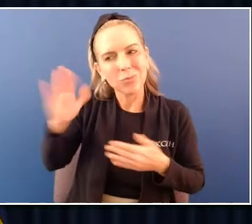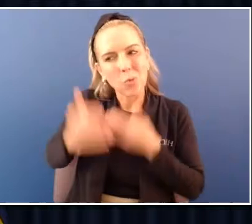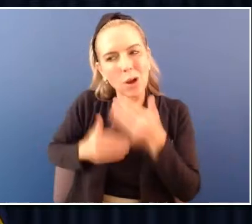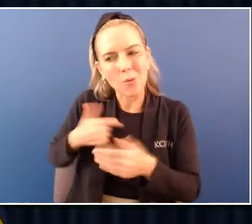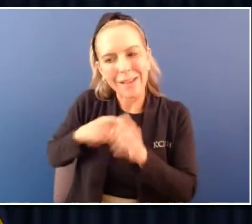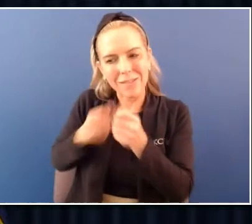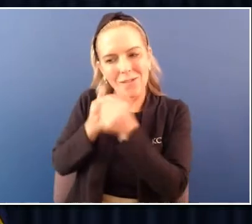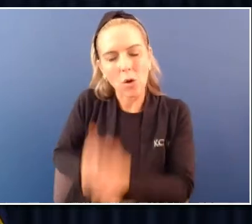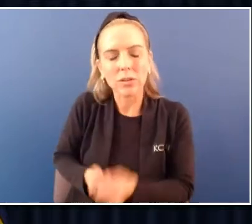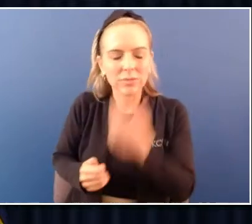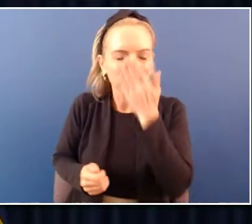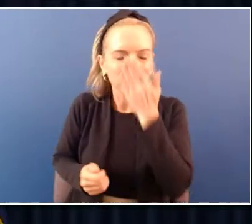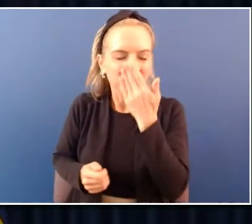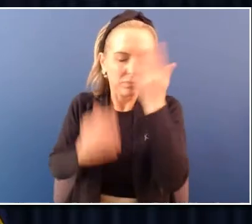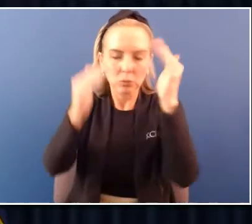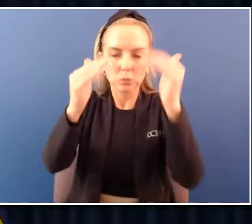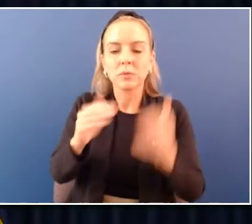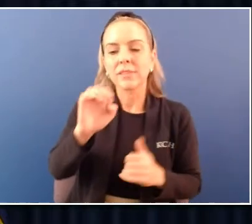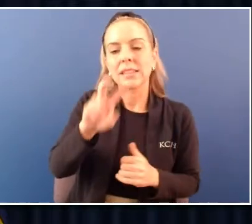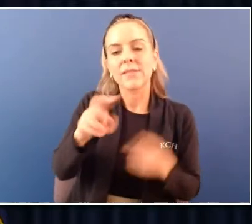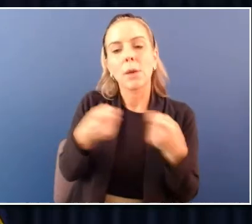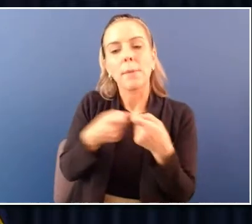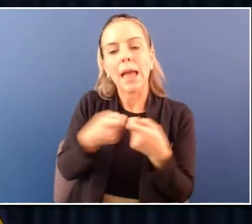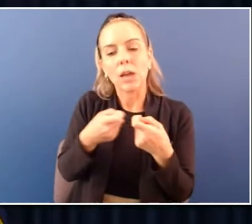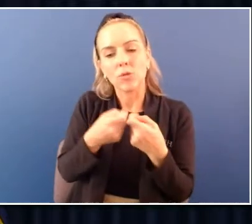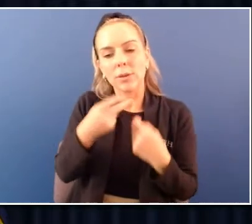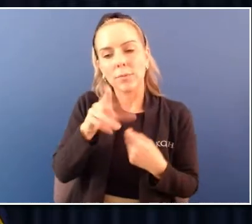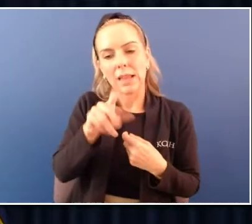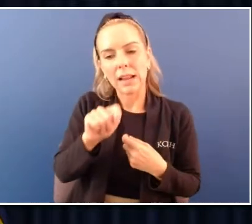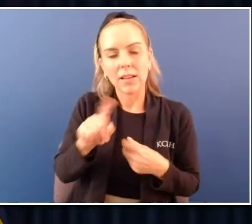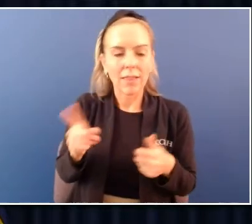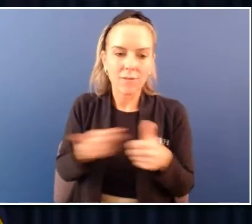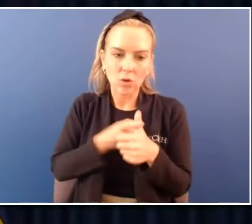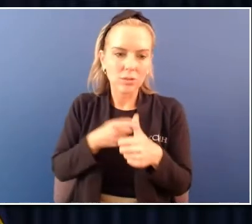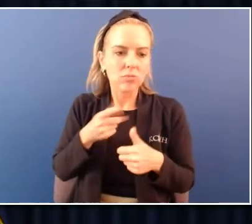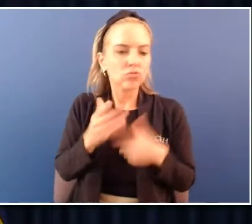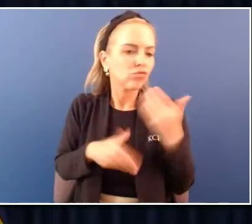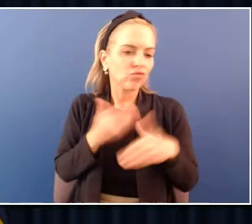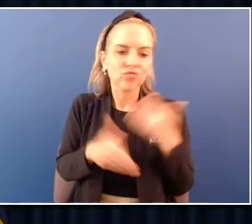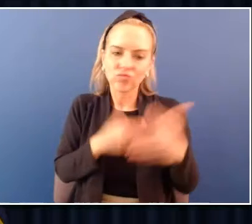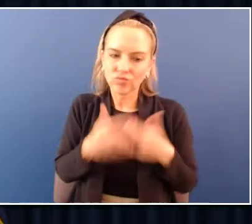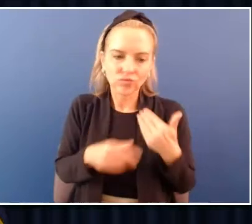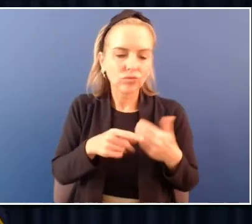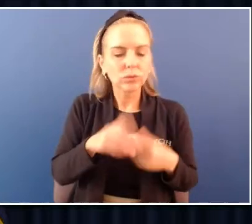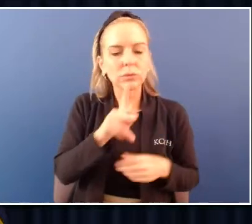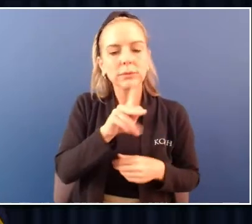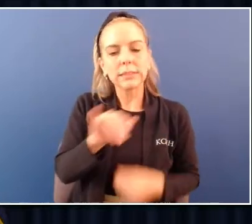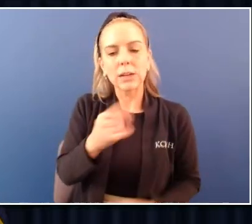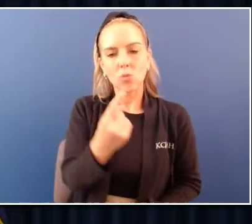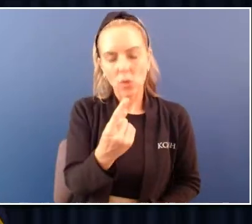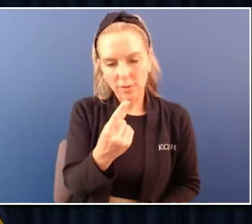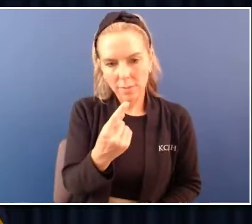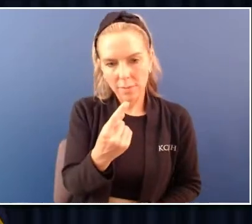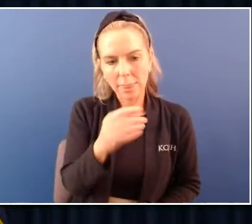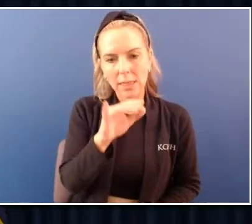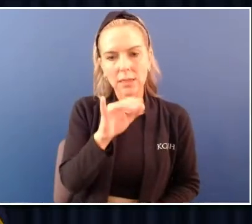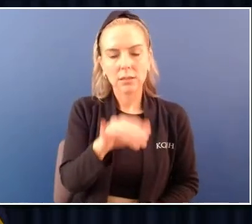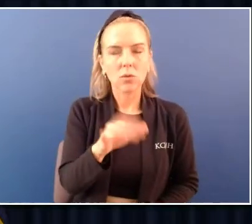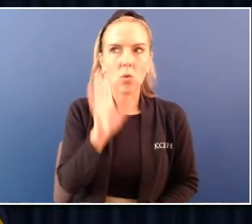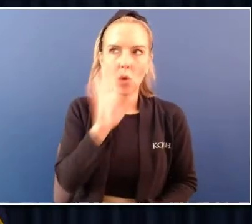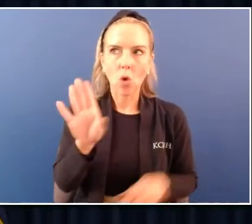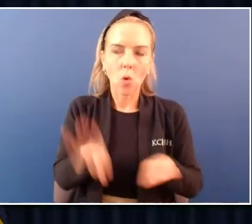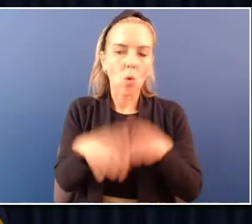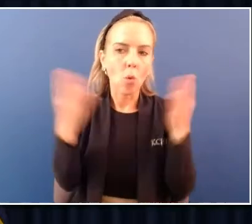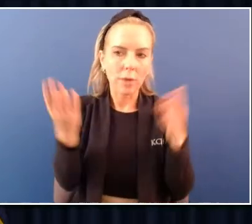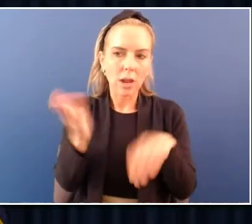the EV battery plants, the first one is just chugging along. Kentucky 1, and that will, we believe, open